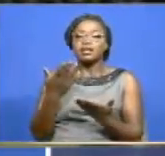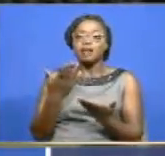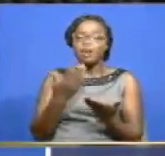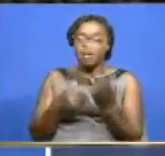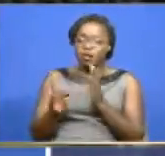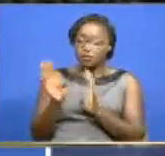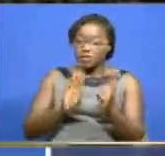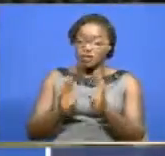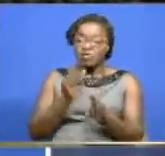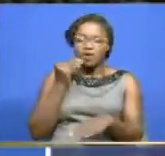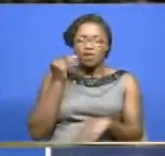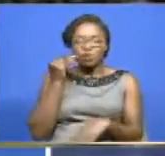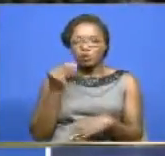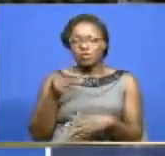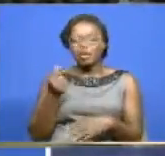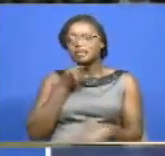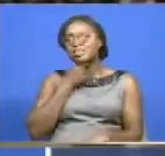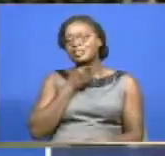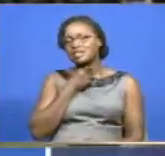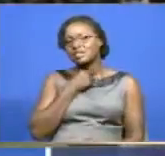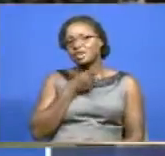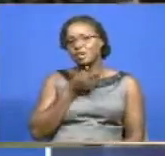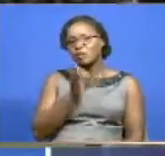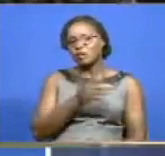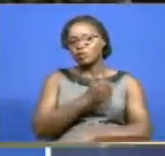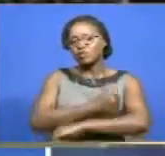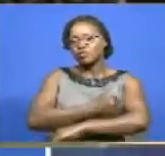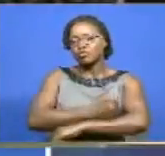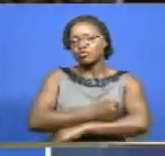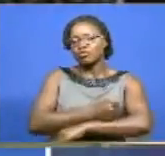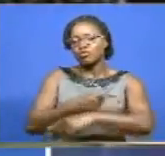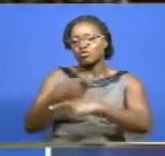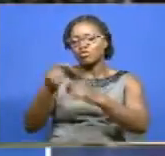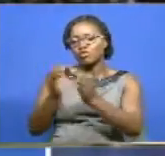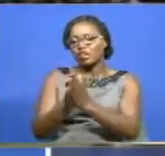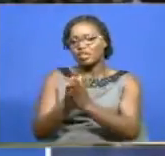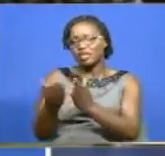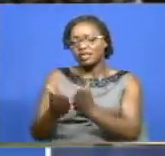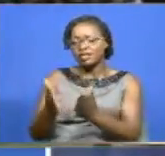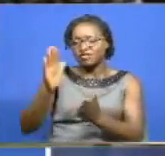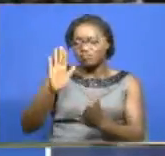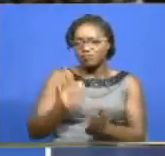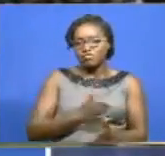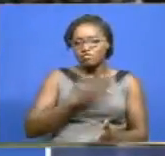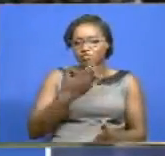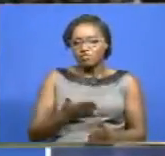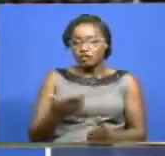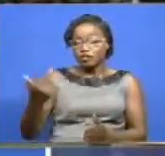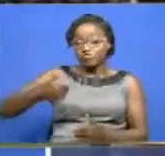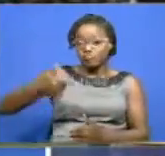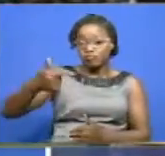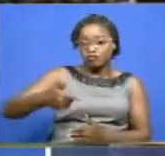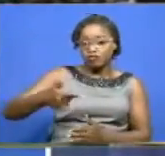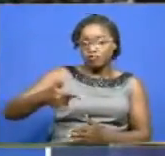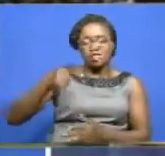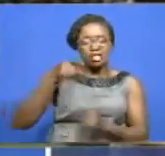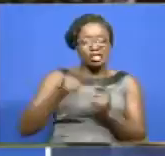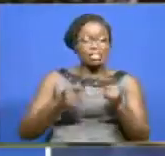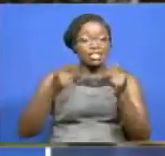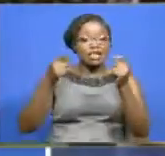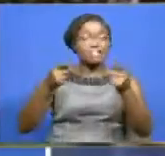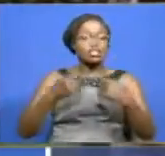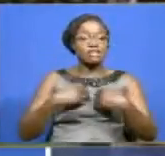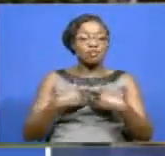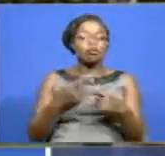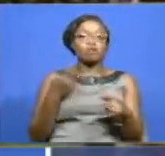them are desiring to go back to school, and some of them are musicians and artists. They are talented, but because they